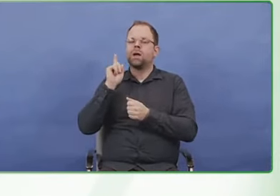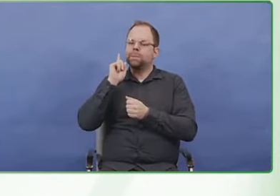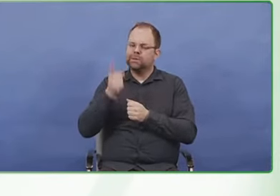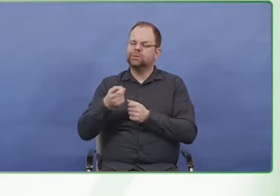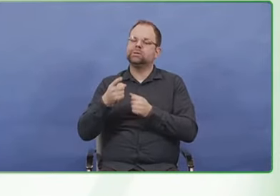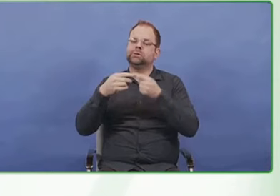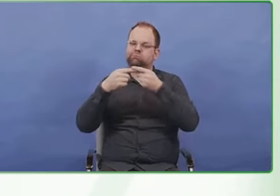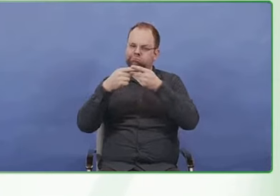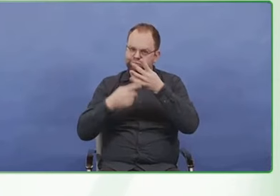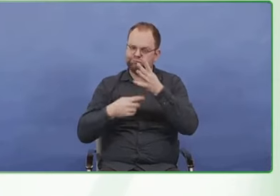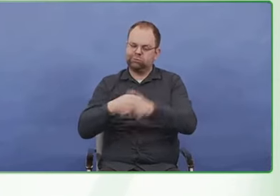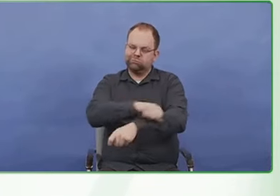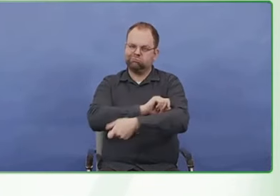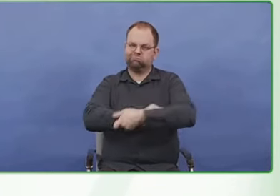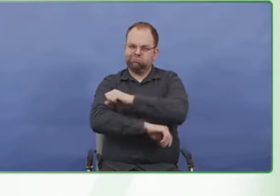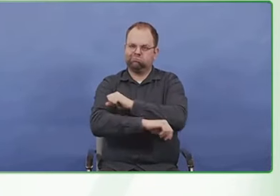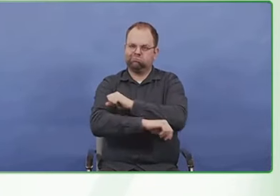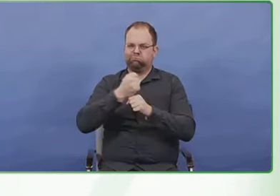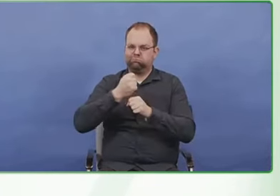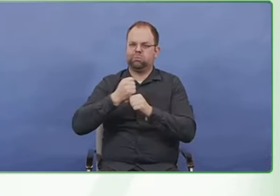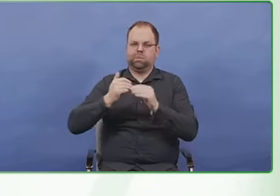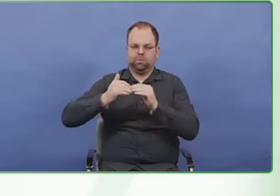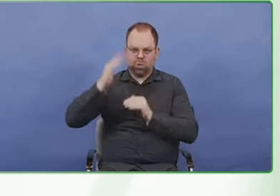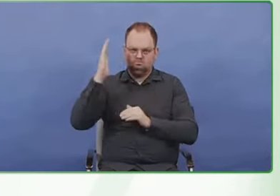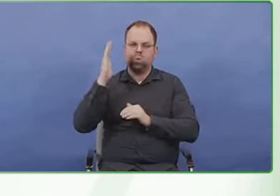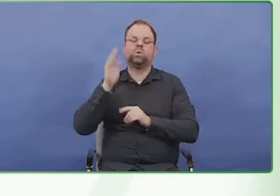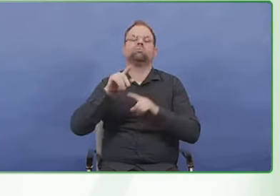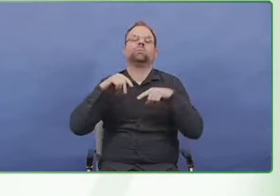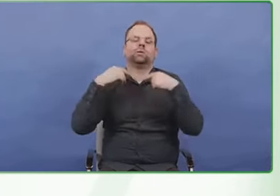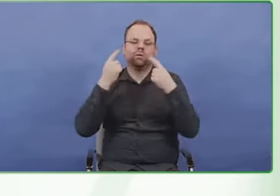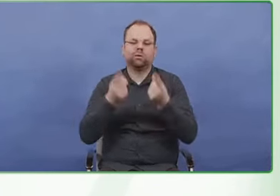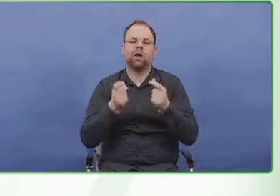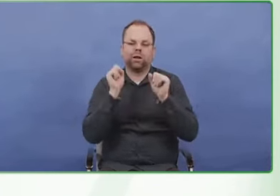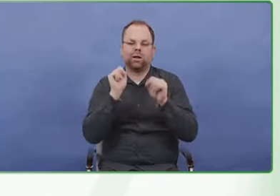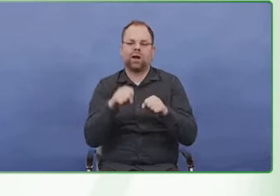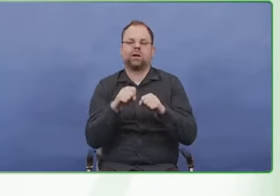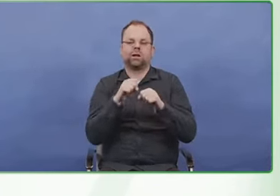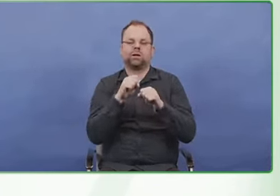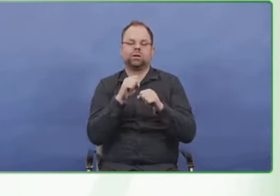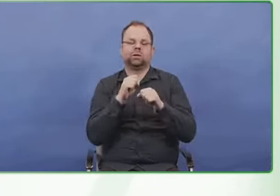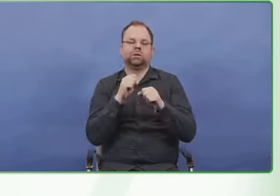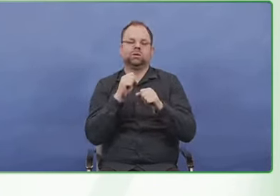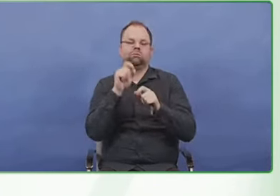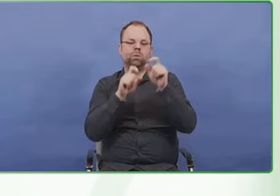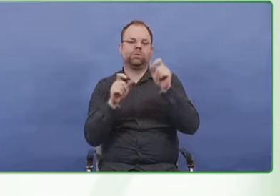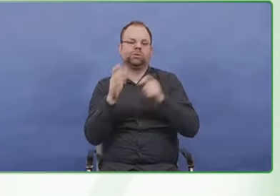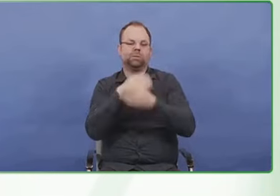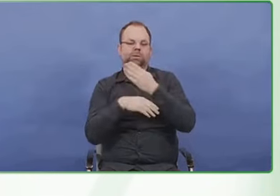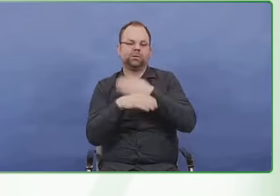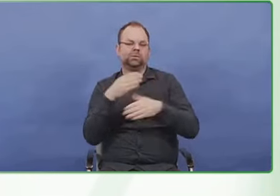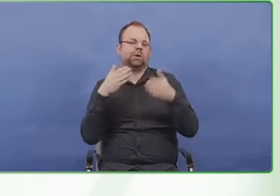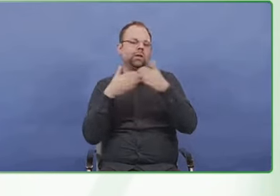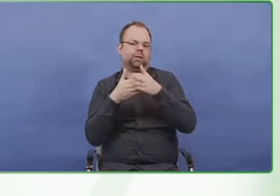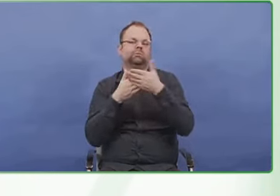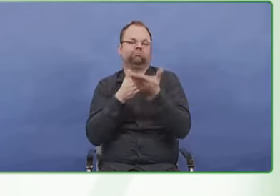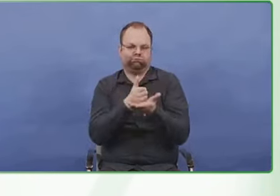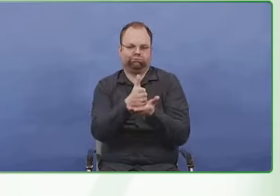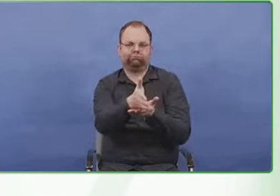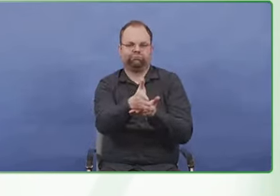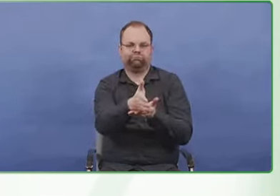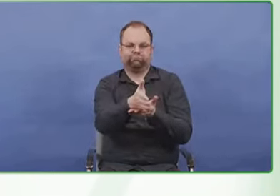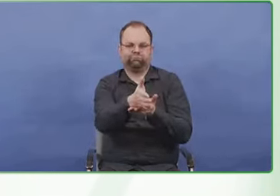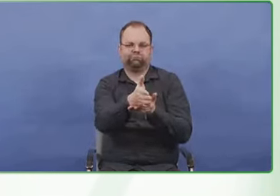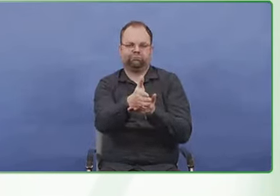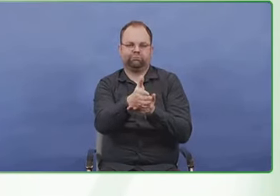is all the states that are members of the World Health Assembly have actually agreed a resolution on this very sensitive and